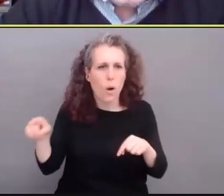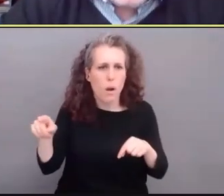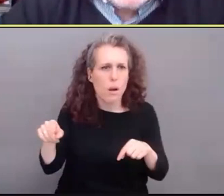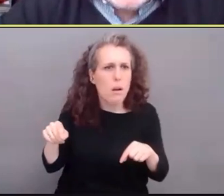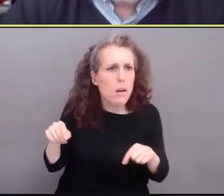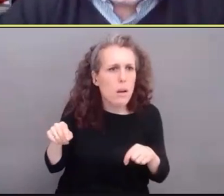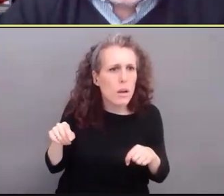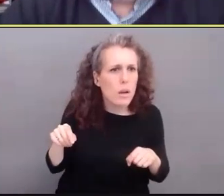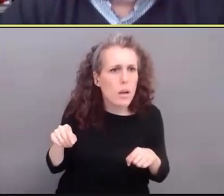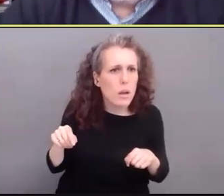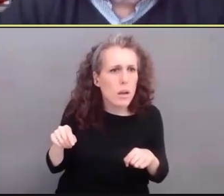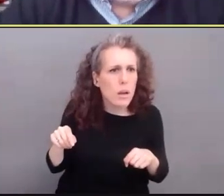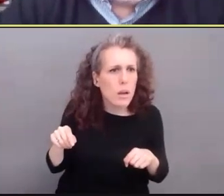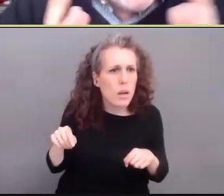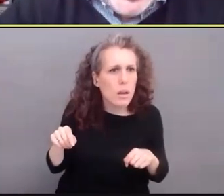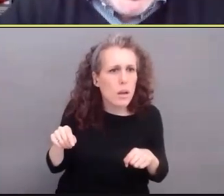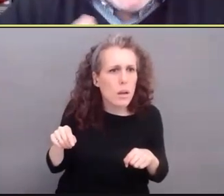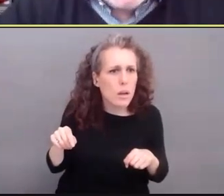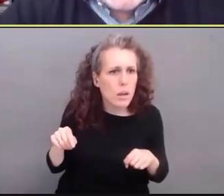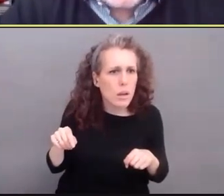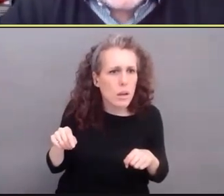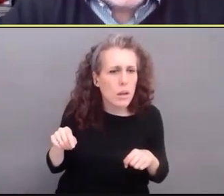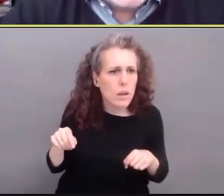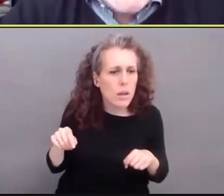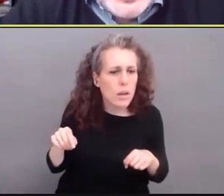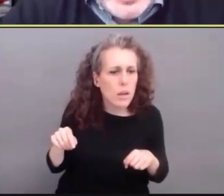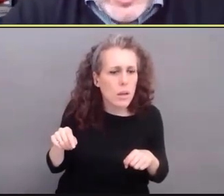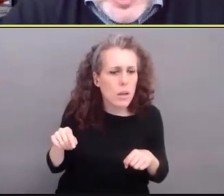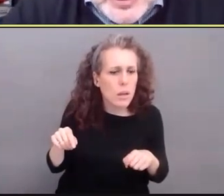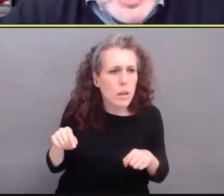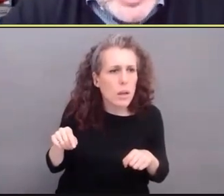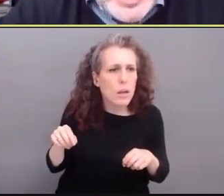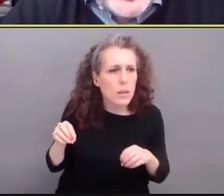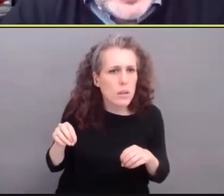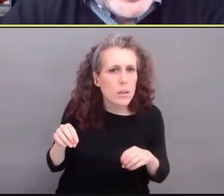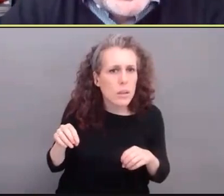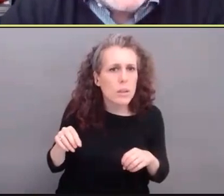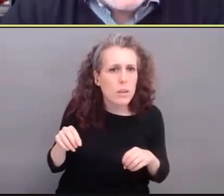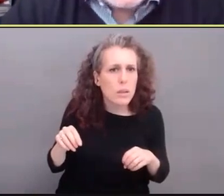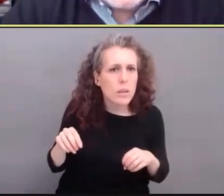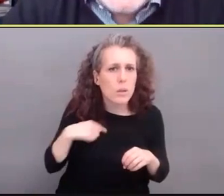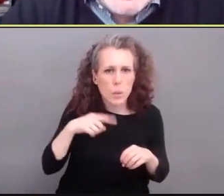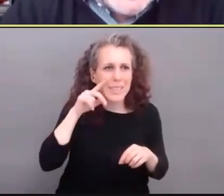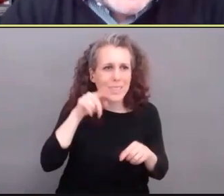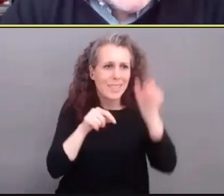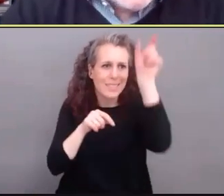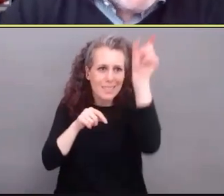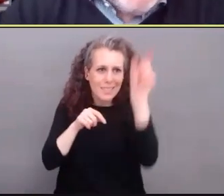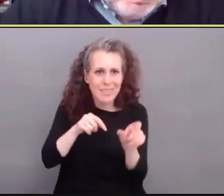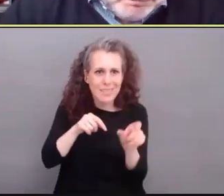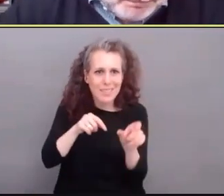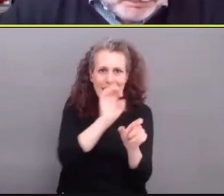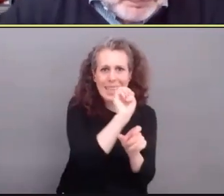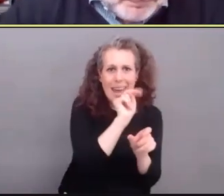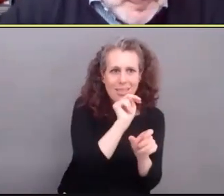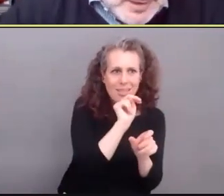if we want check signates according EN, you can see in the table in